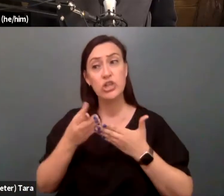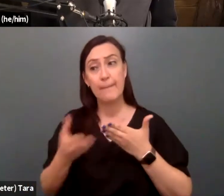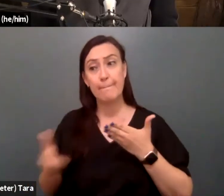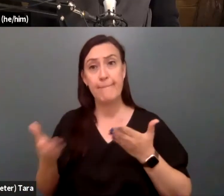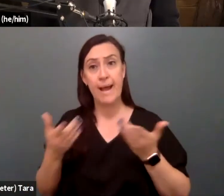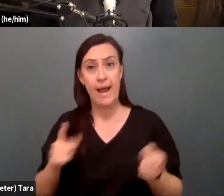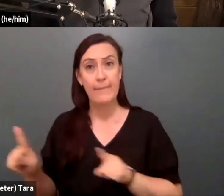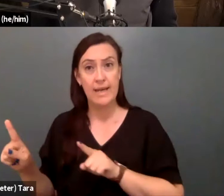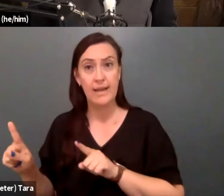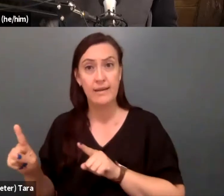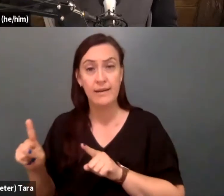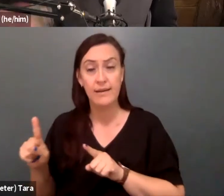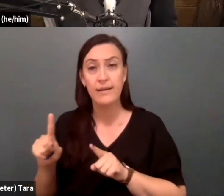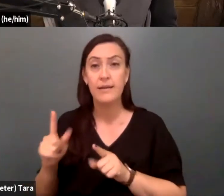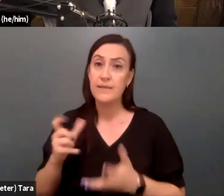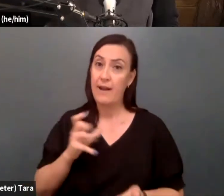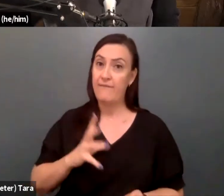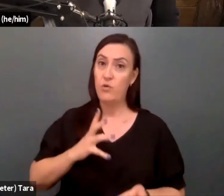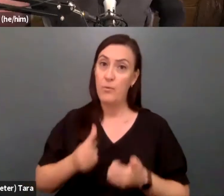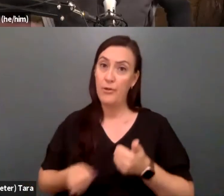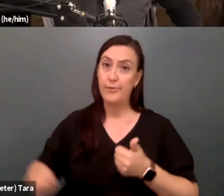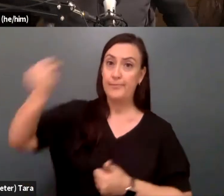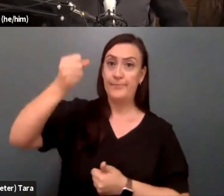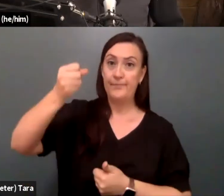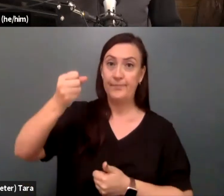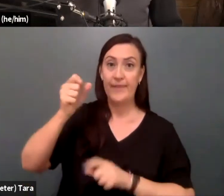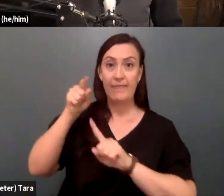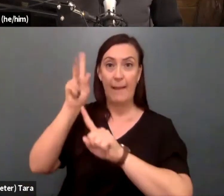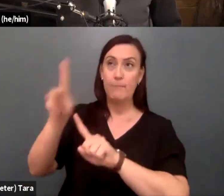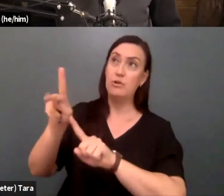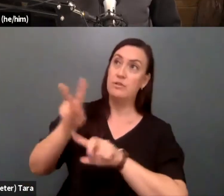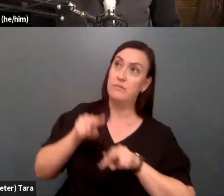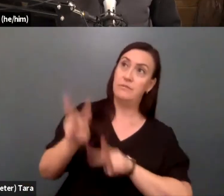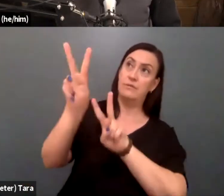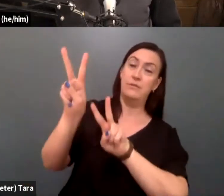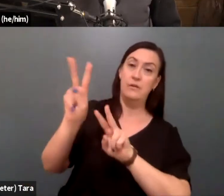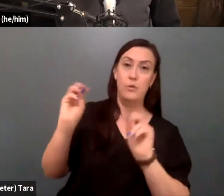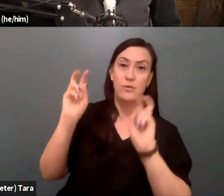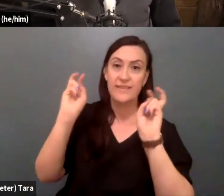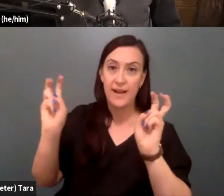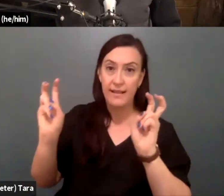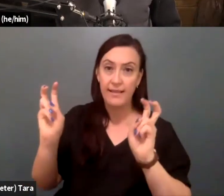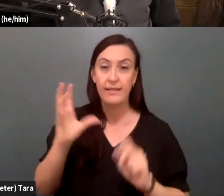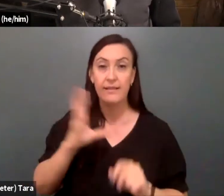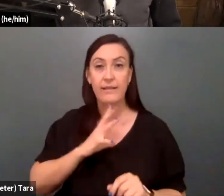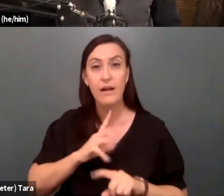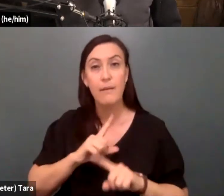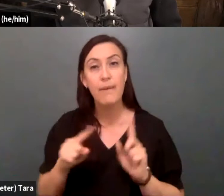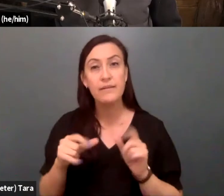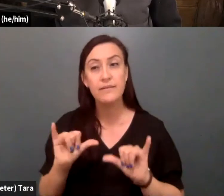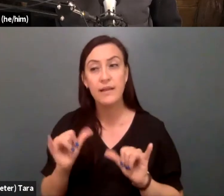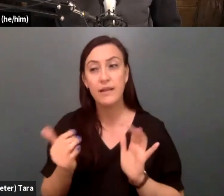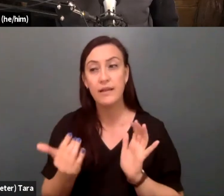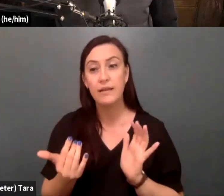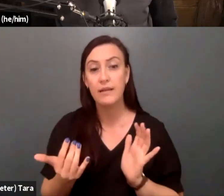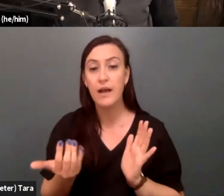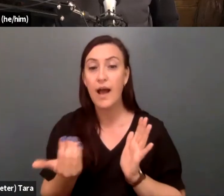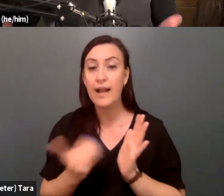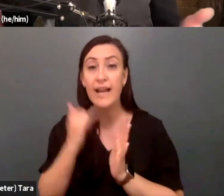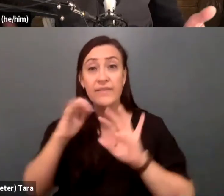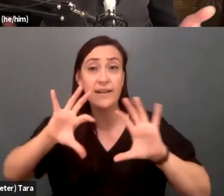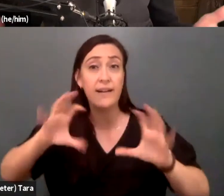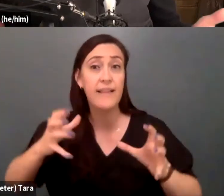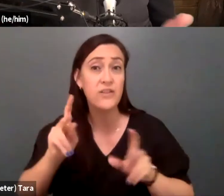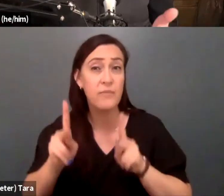be a formally appointed leader or have the title, but there's, again, if it's a collection of people, there's